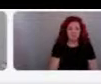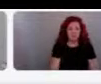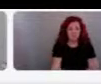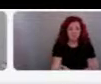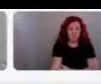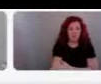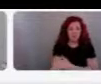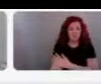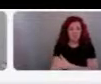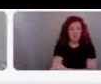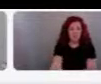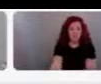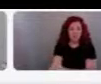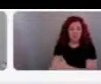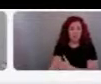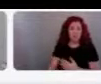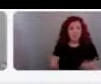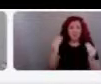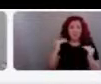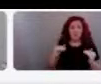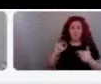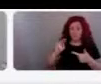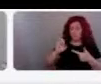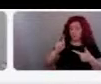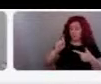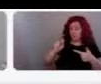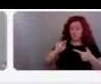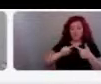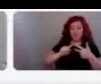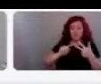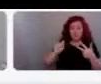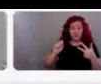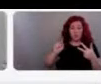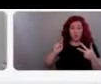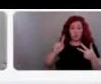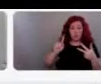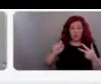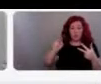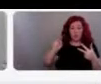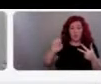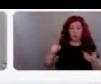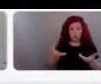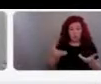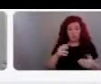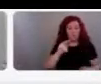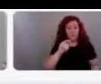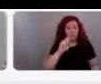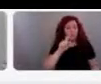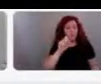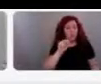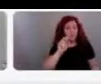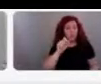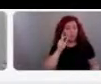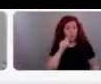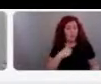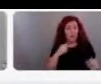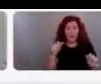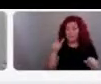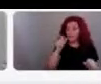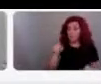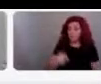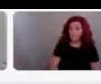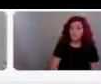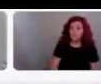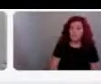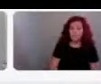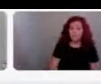our next speaker is nelson morgan followed by suzanne mead nelson can you hear us yeah can you hear me can you hear it i can